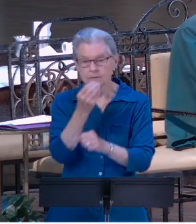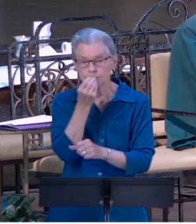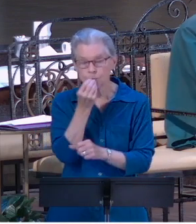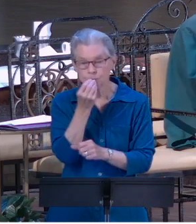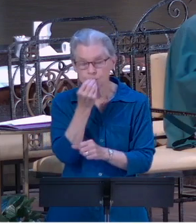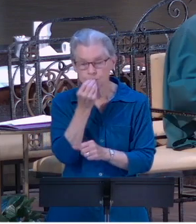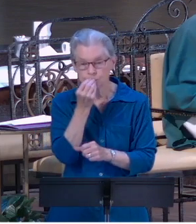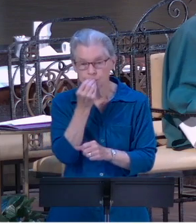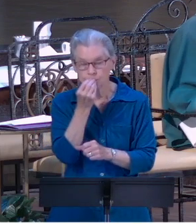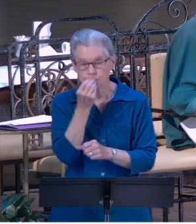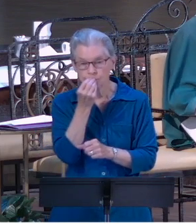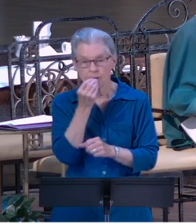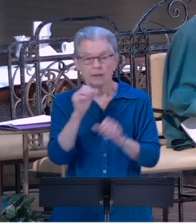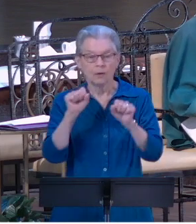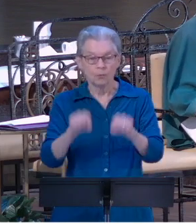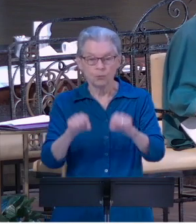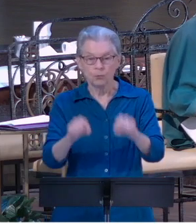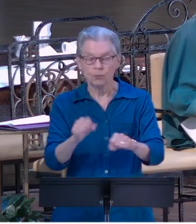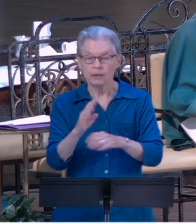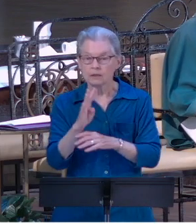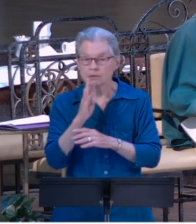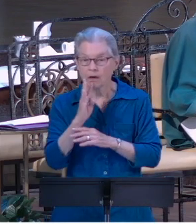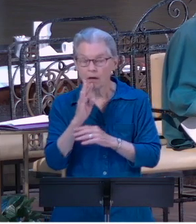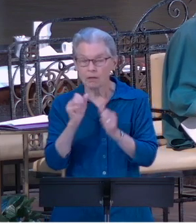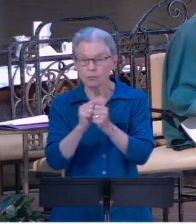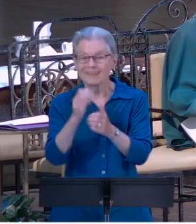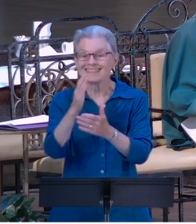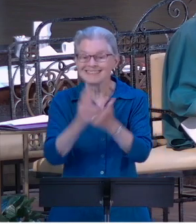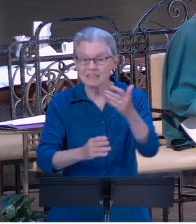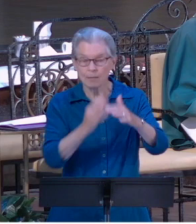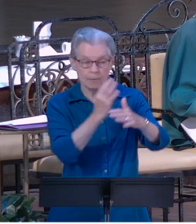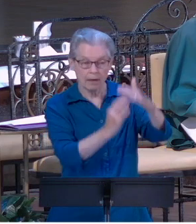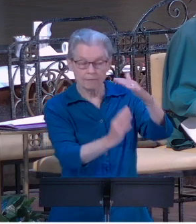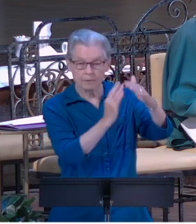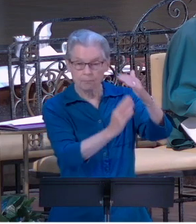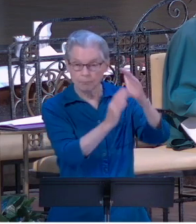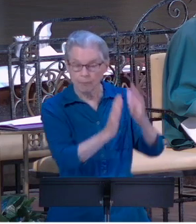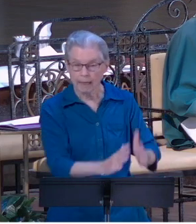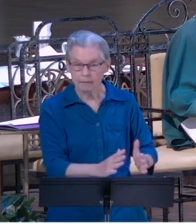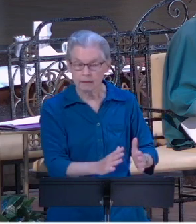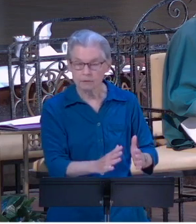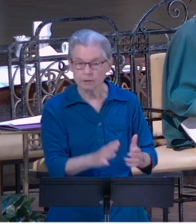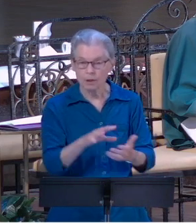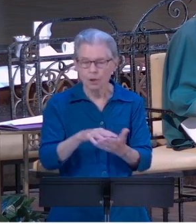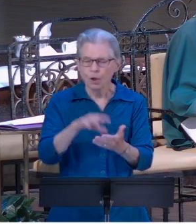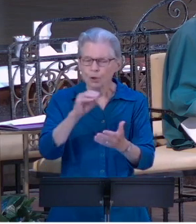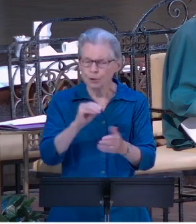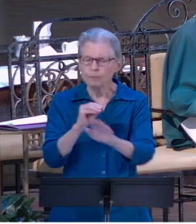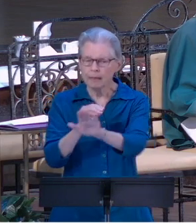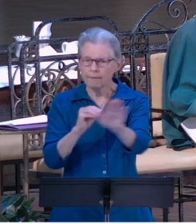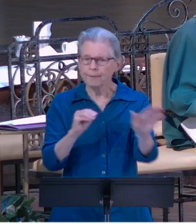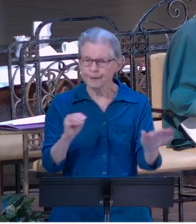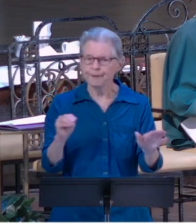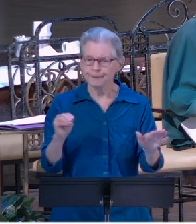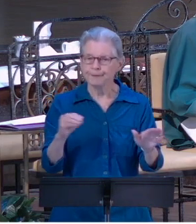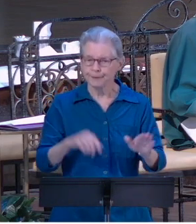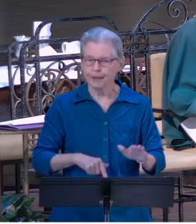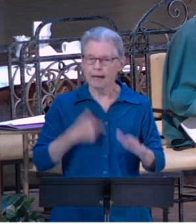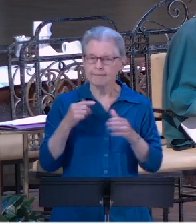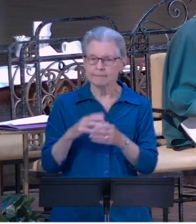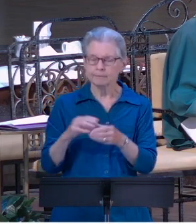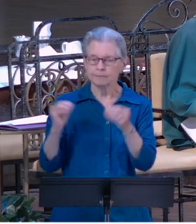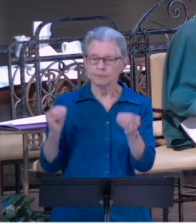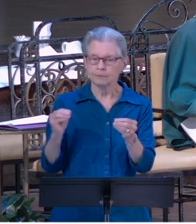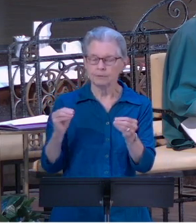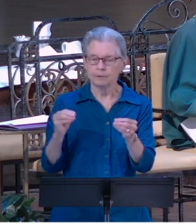We were able to talk with some of the migrants and learn a little bit about their stories.